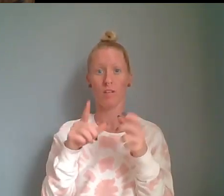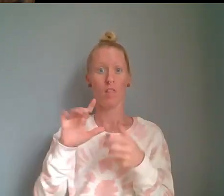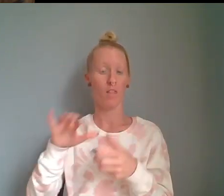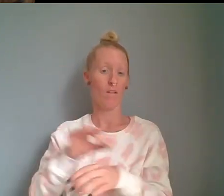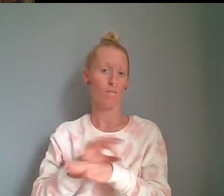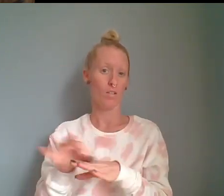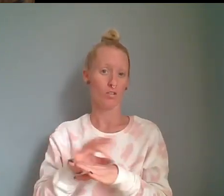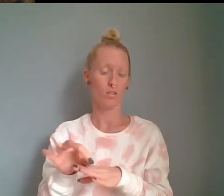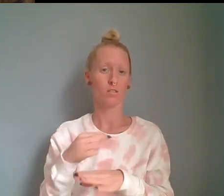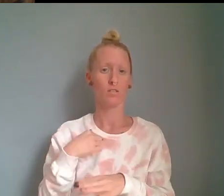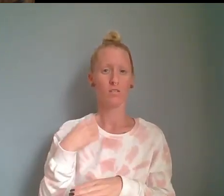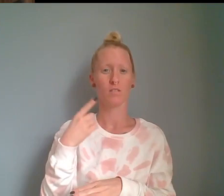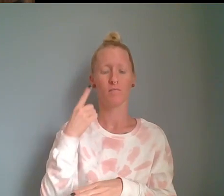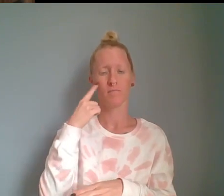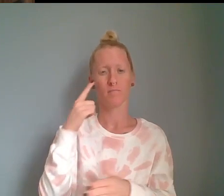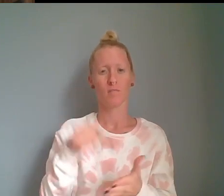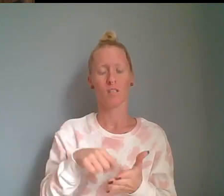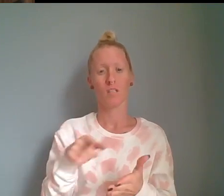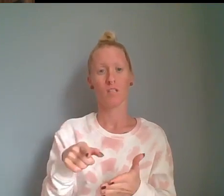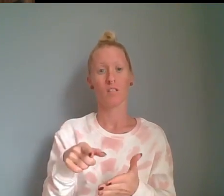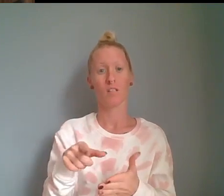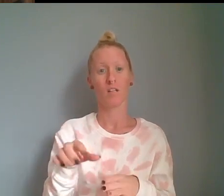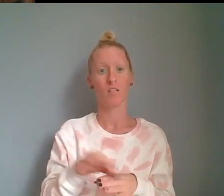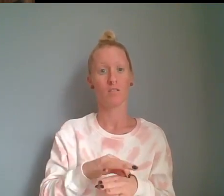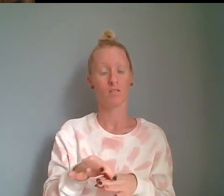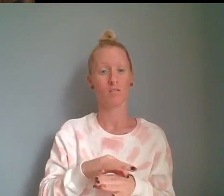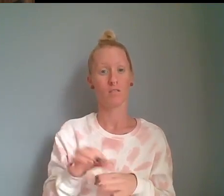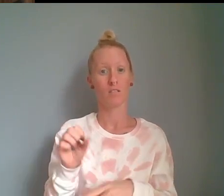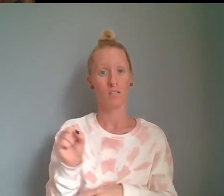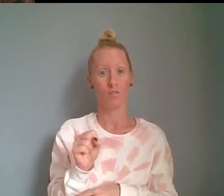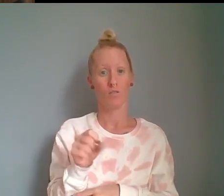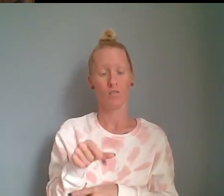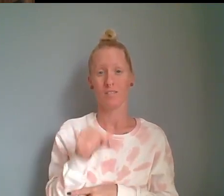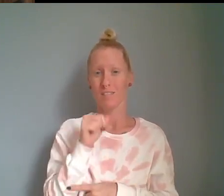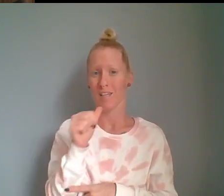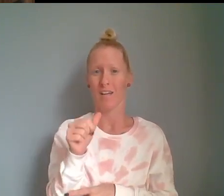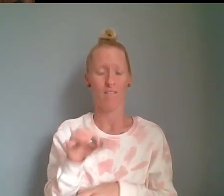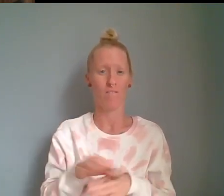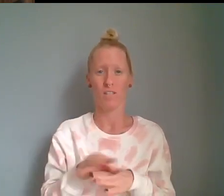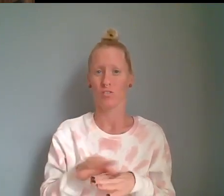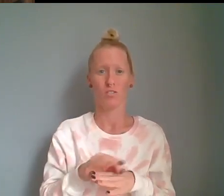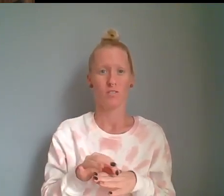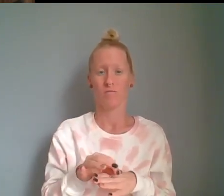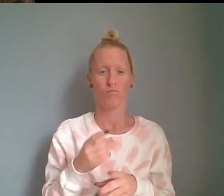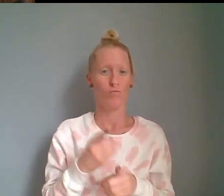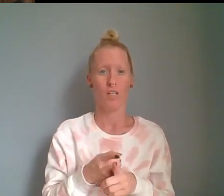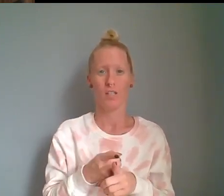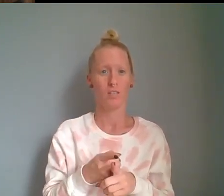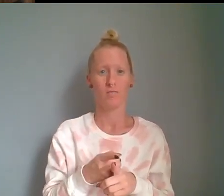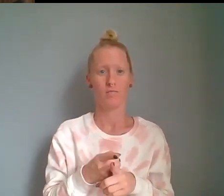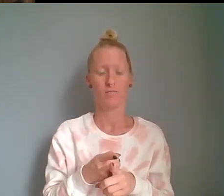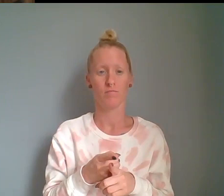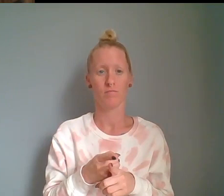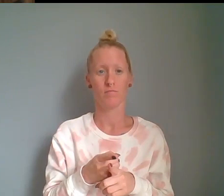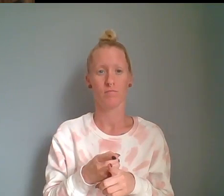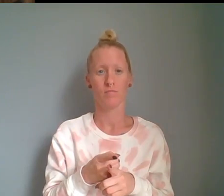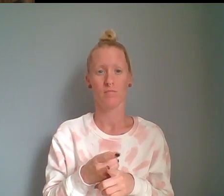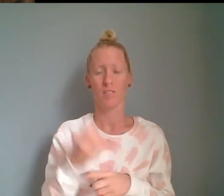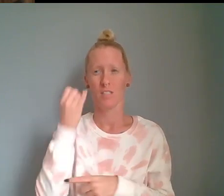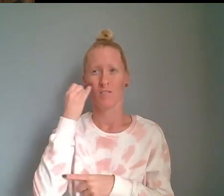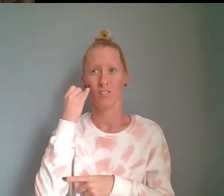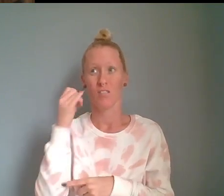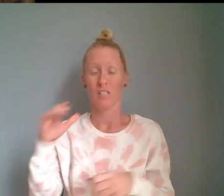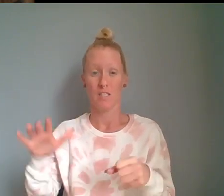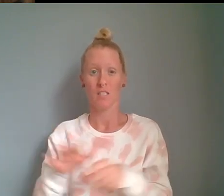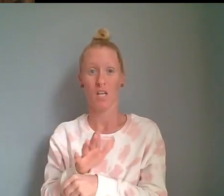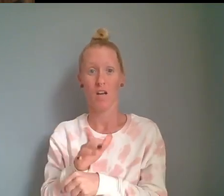is that the receptors for neurotransmitters like serotonin don't function efficiently. So even if there's enough of